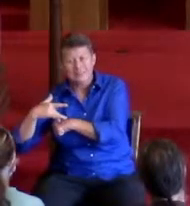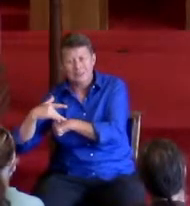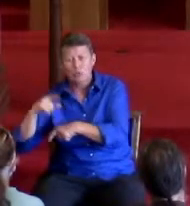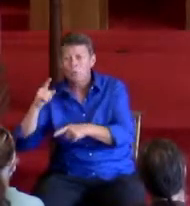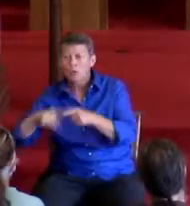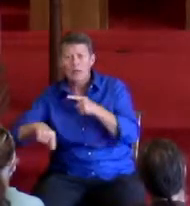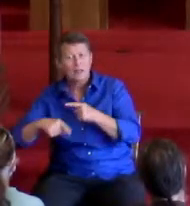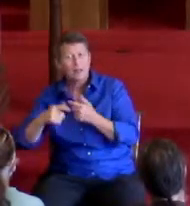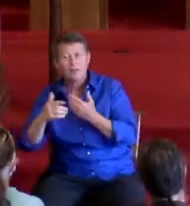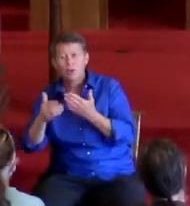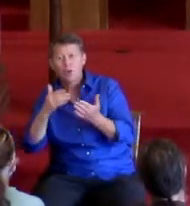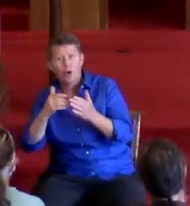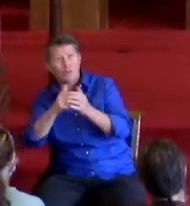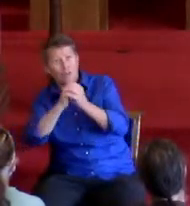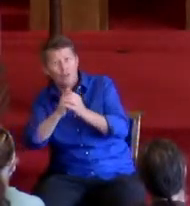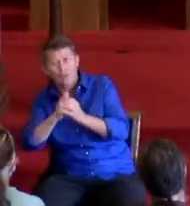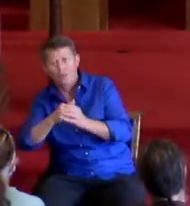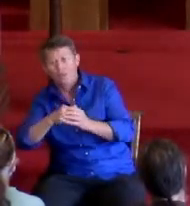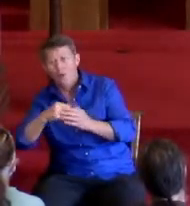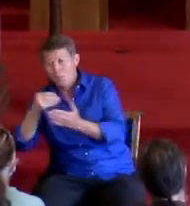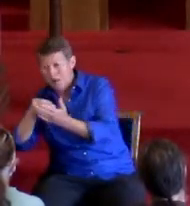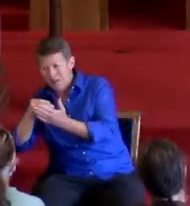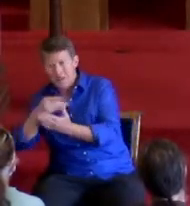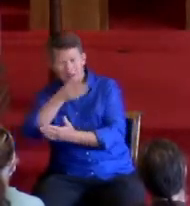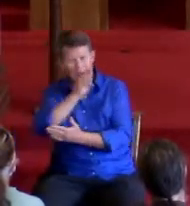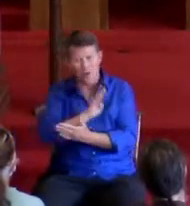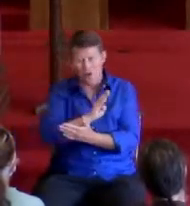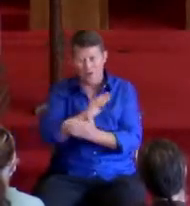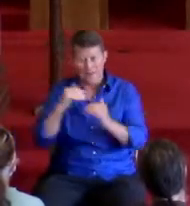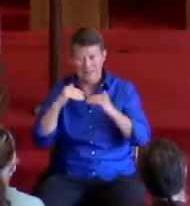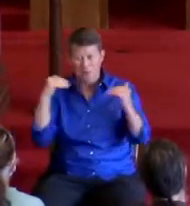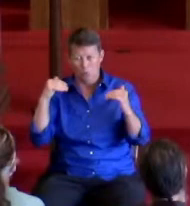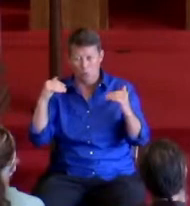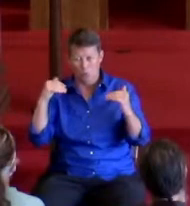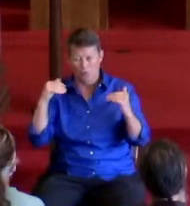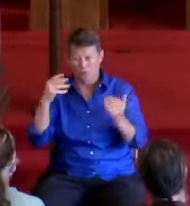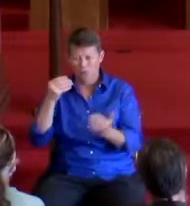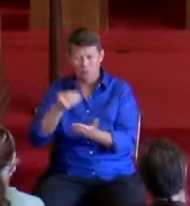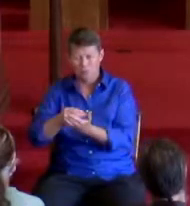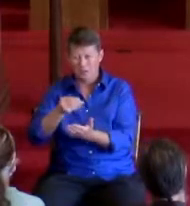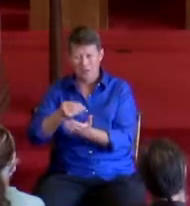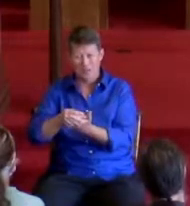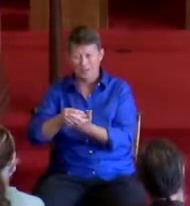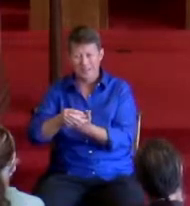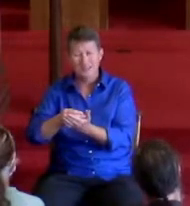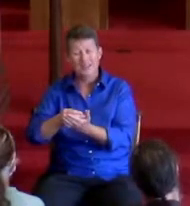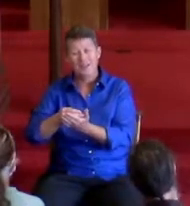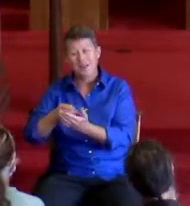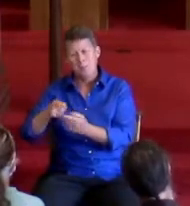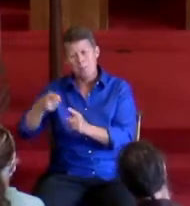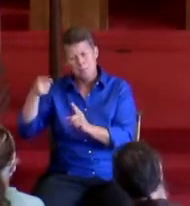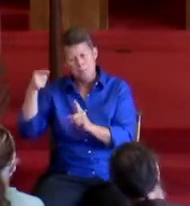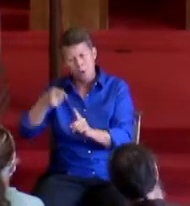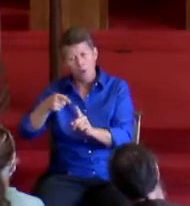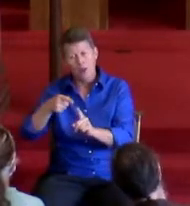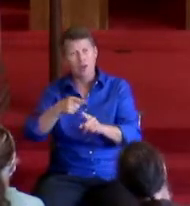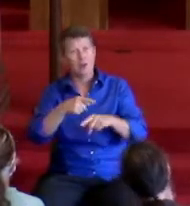equally, because money is meant to serve God, not God to serve